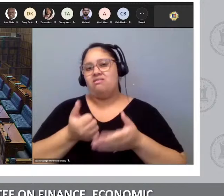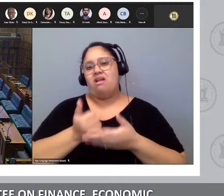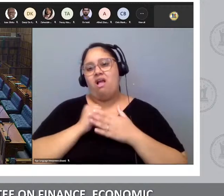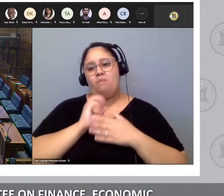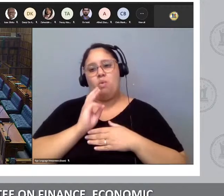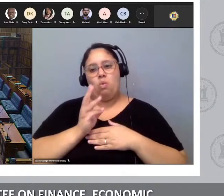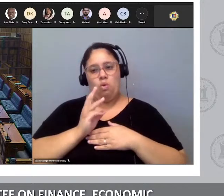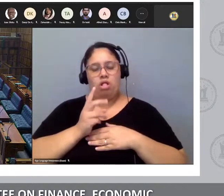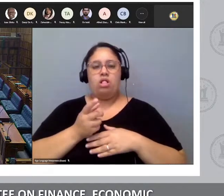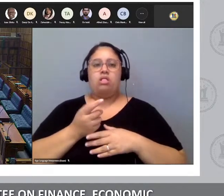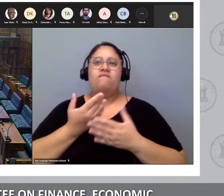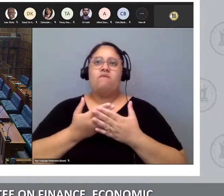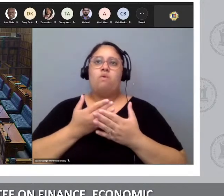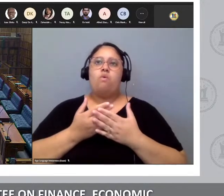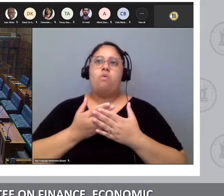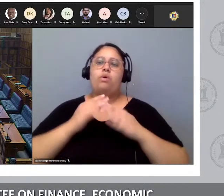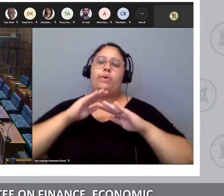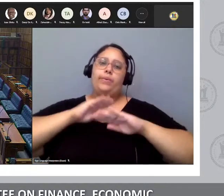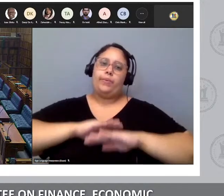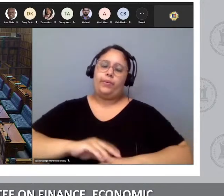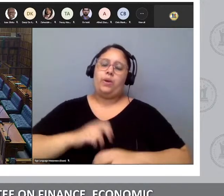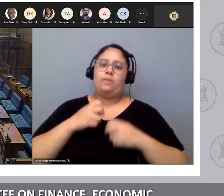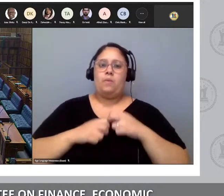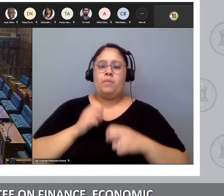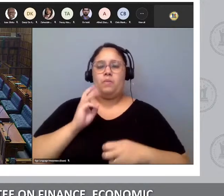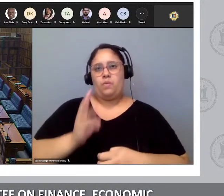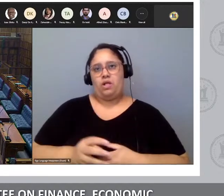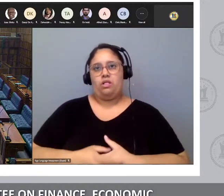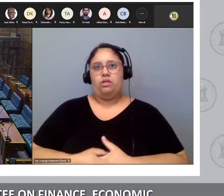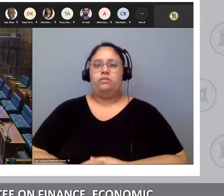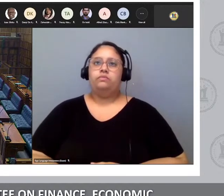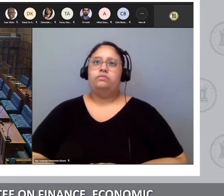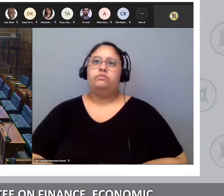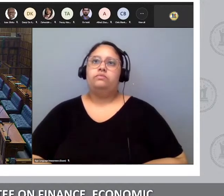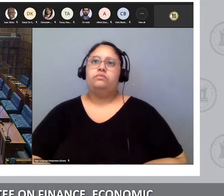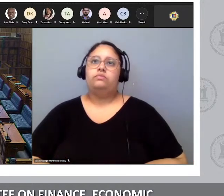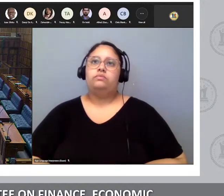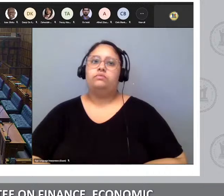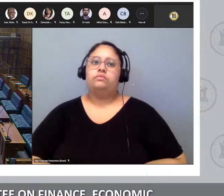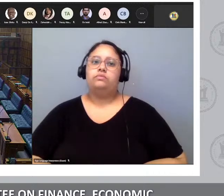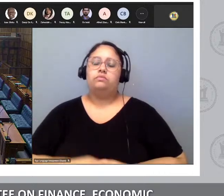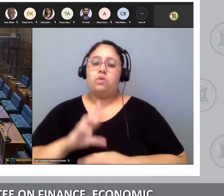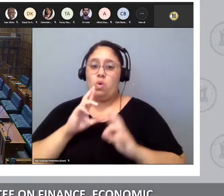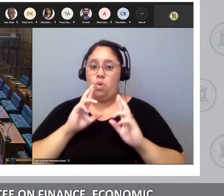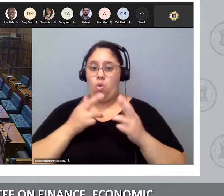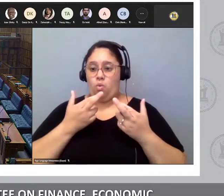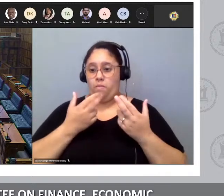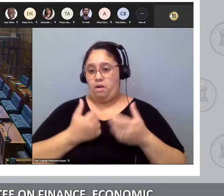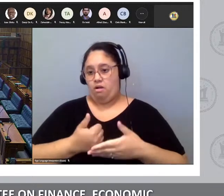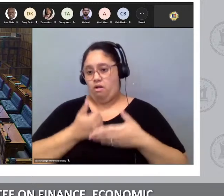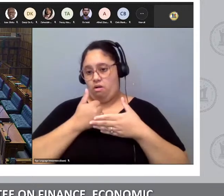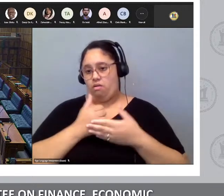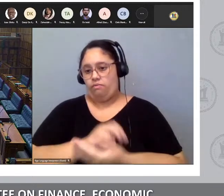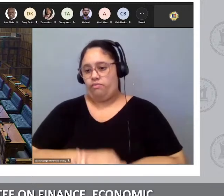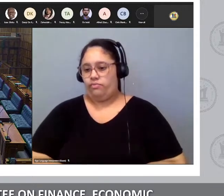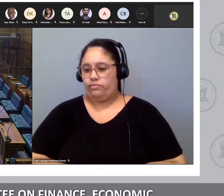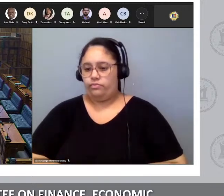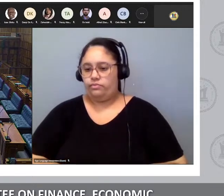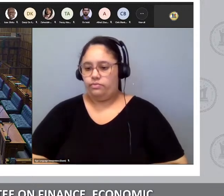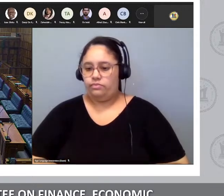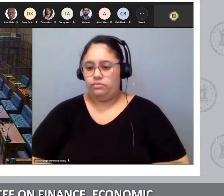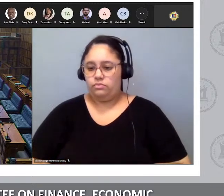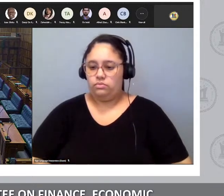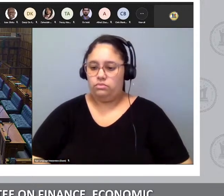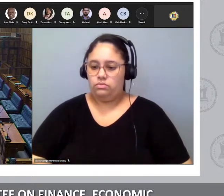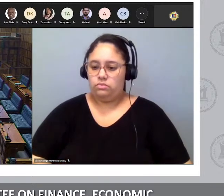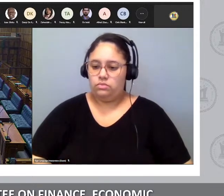along way to to alleviate that problem as well I hope that helps yes thank